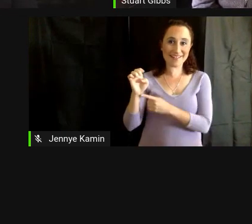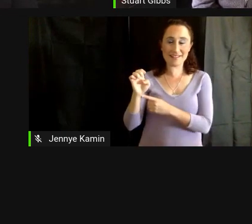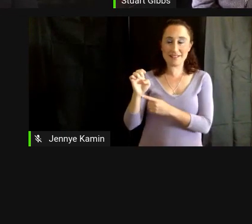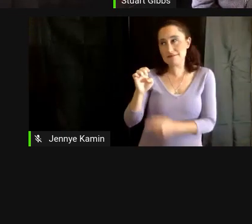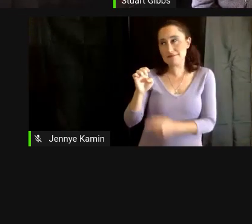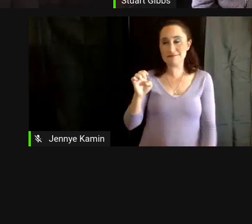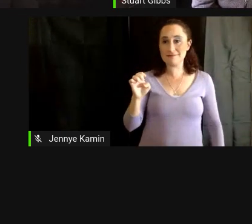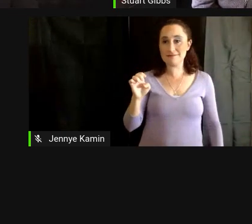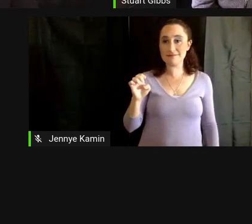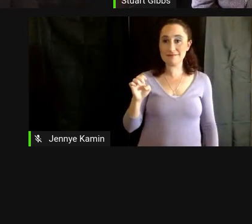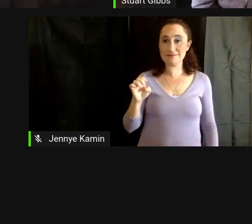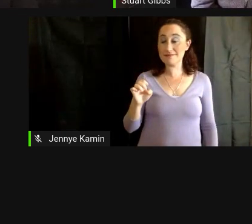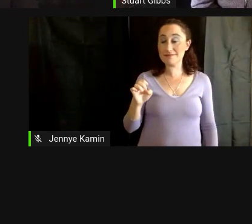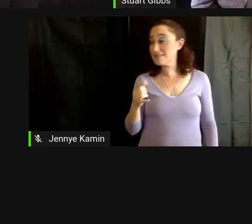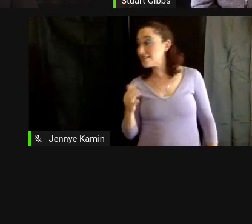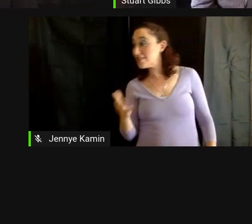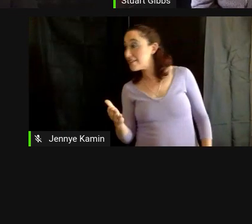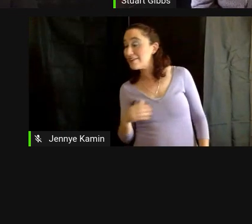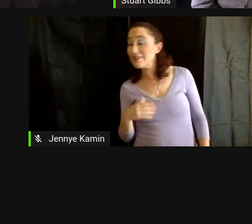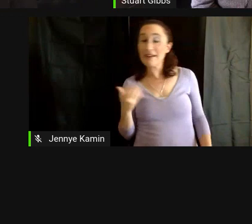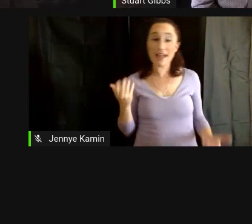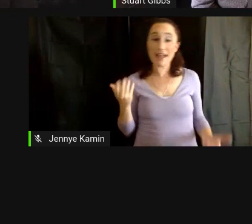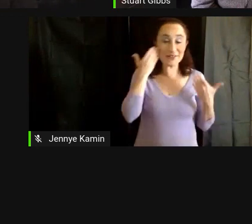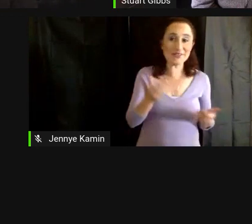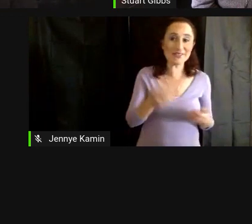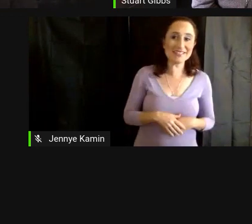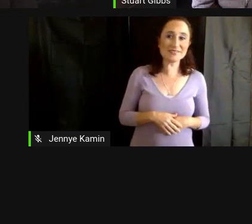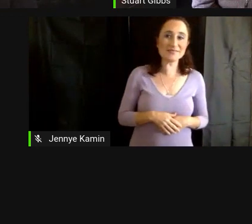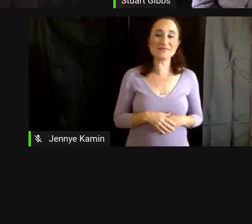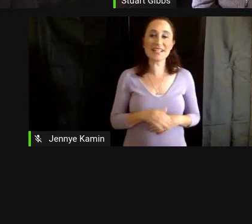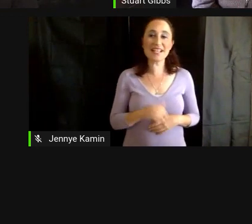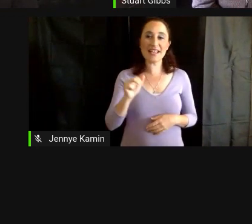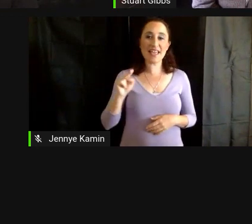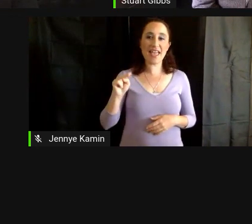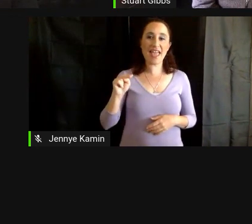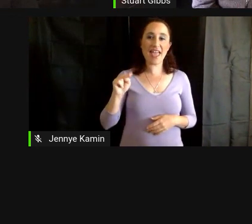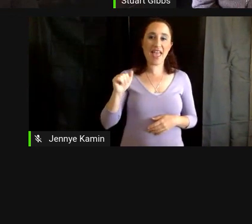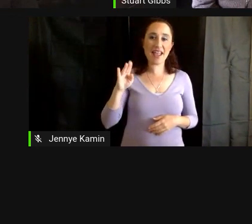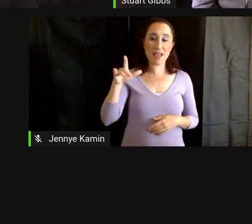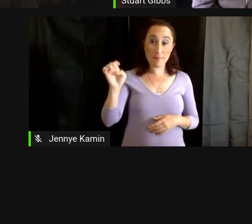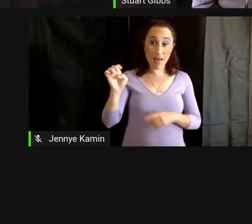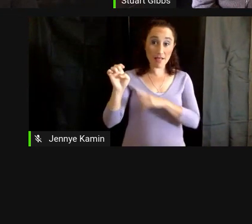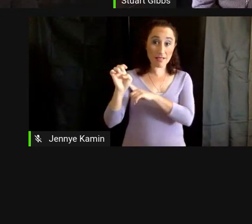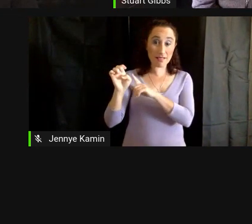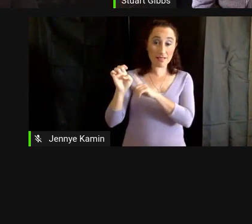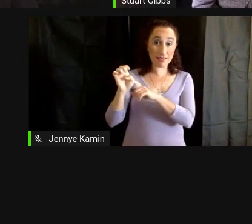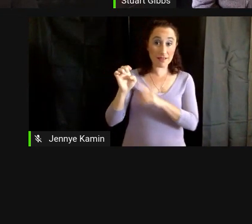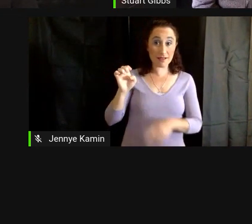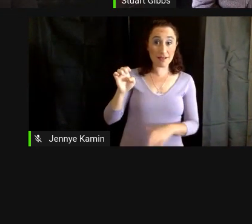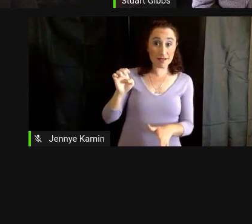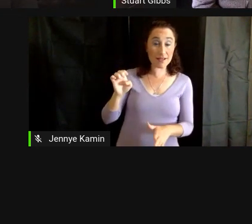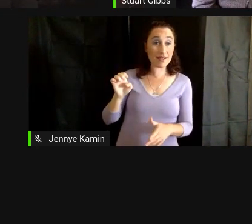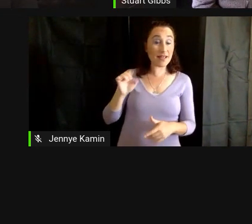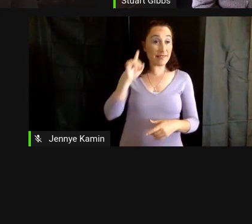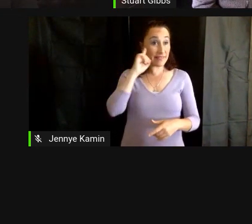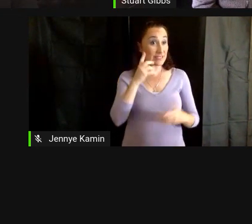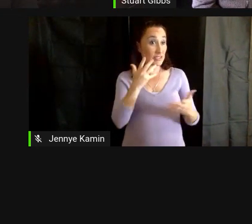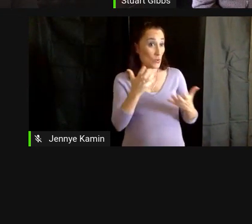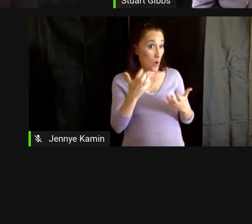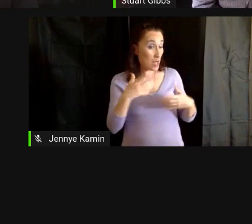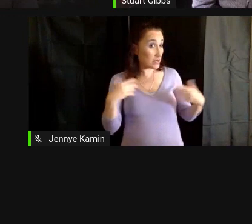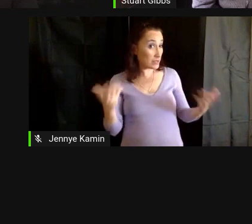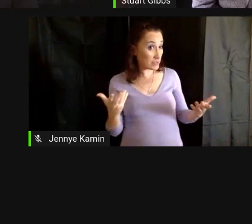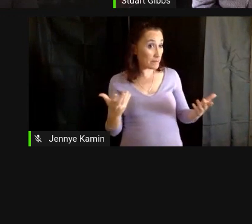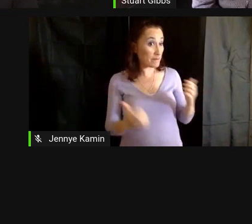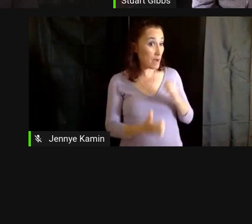in. I don't know if she's still there. Okay. This is a story about a girl named Annabelle who thinks that what she wants most of all